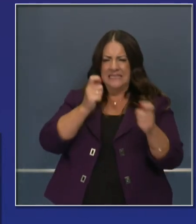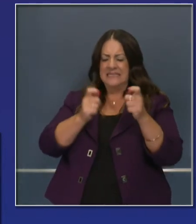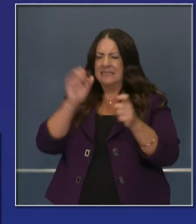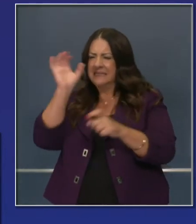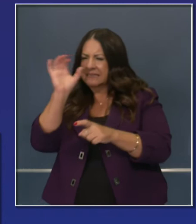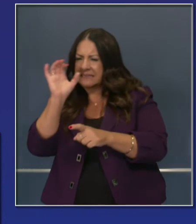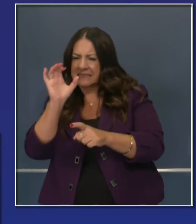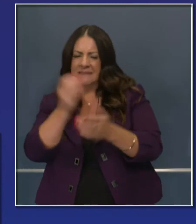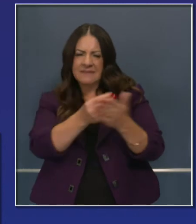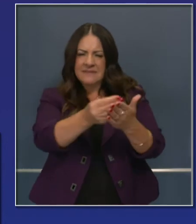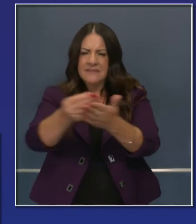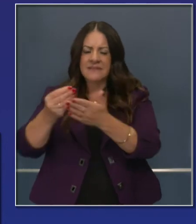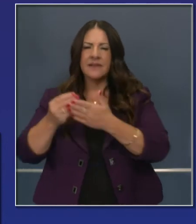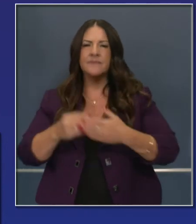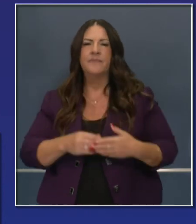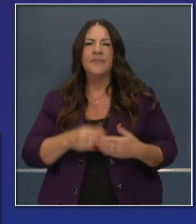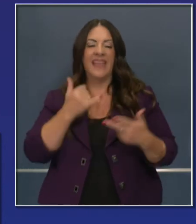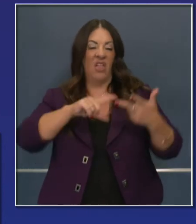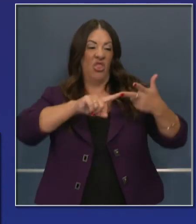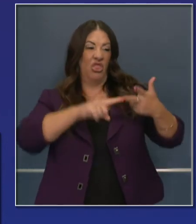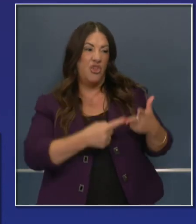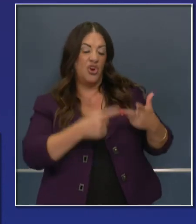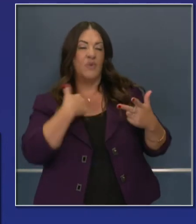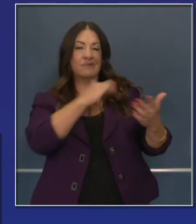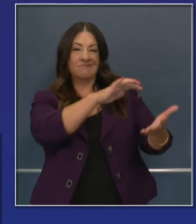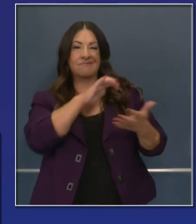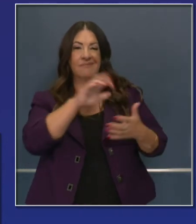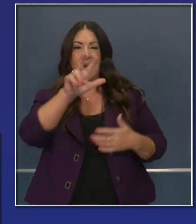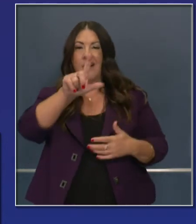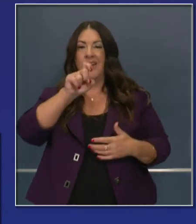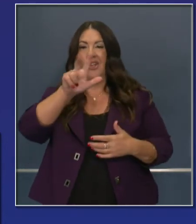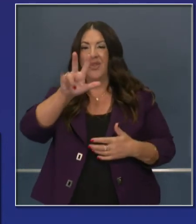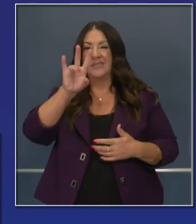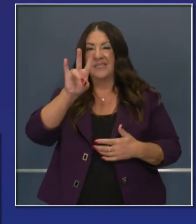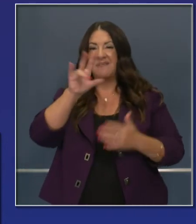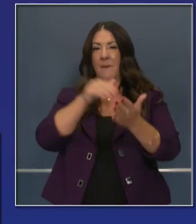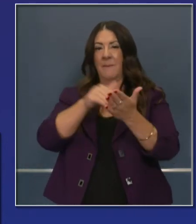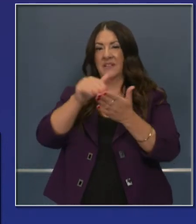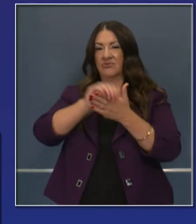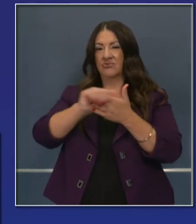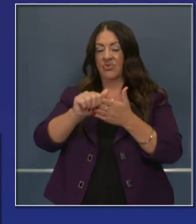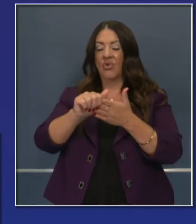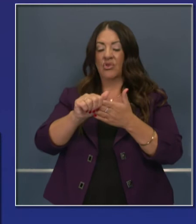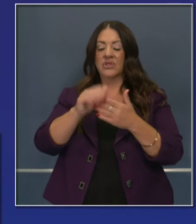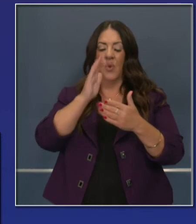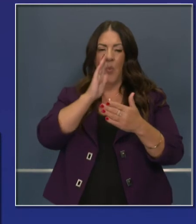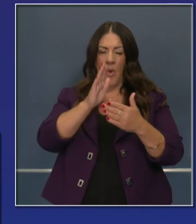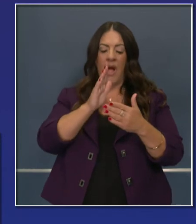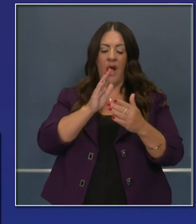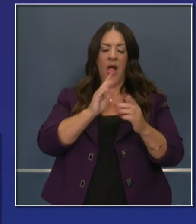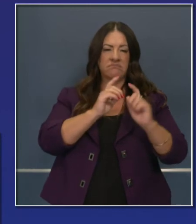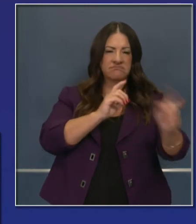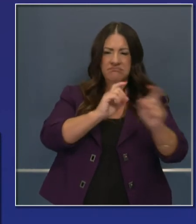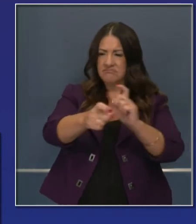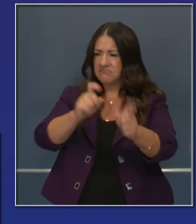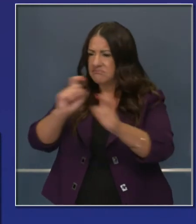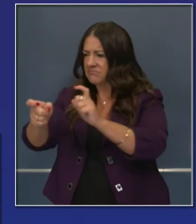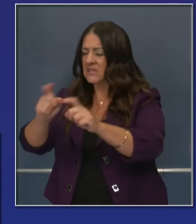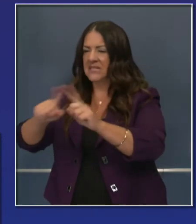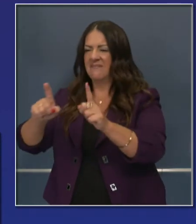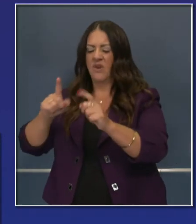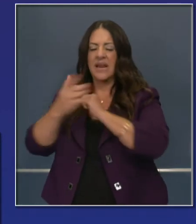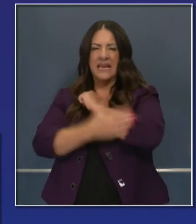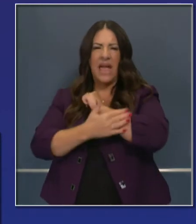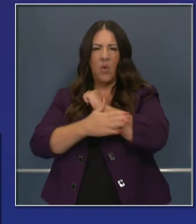moment where this new round, this third round of $137 million of awards will go. 19 different projects,